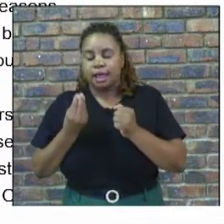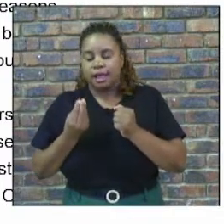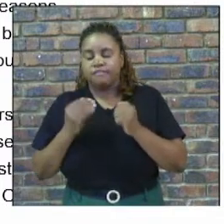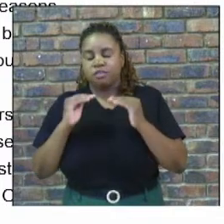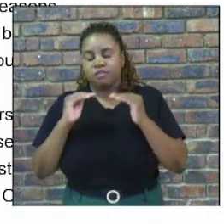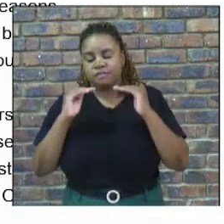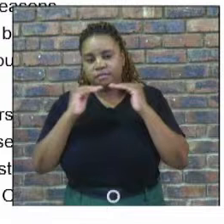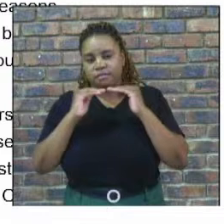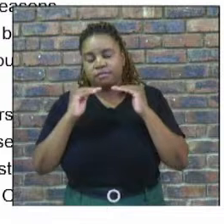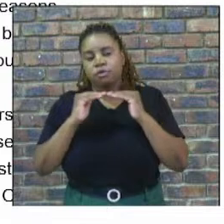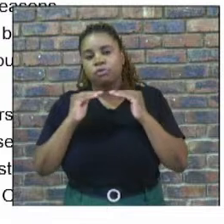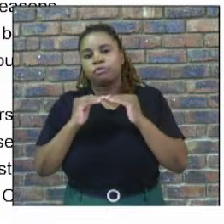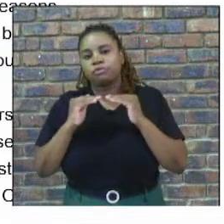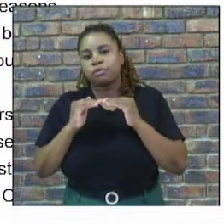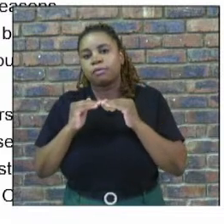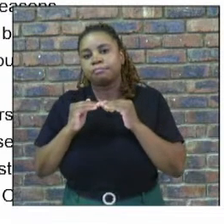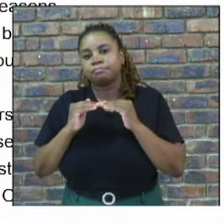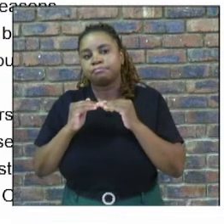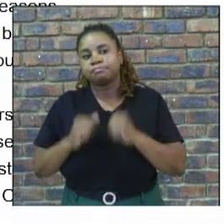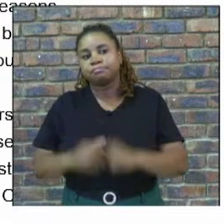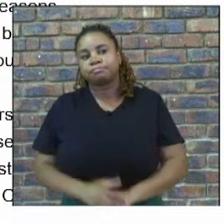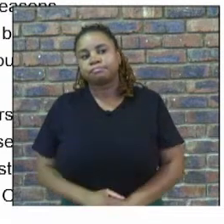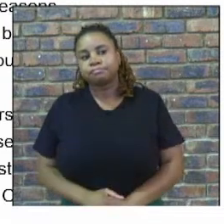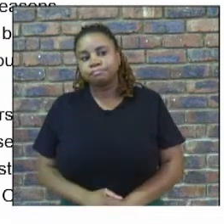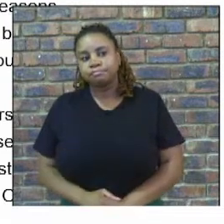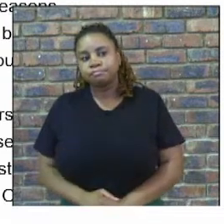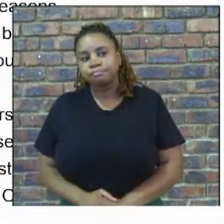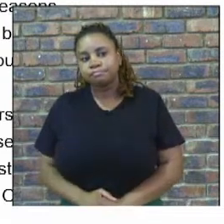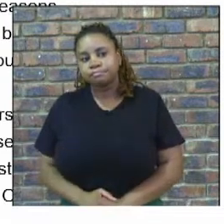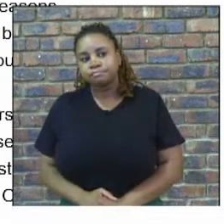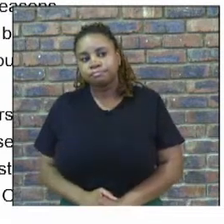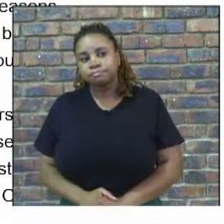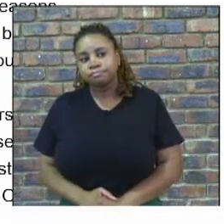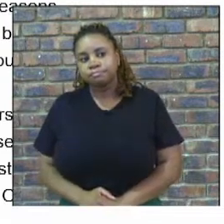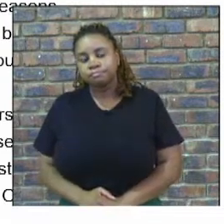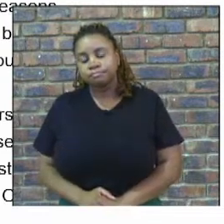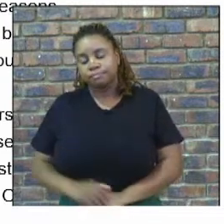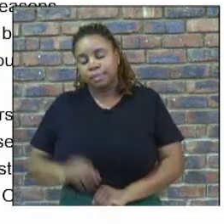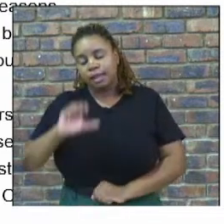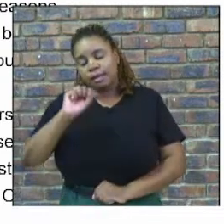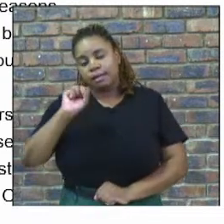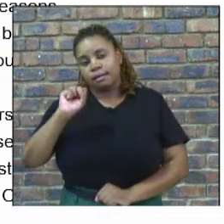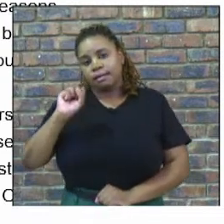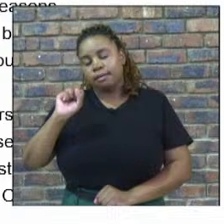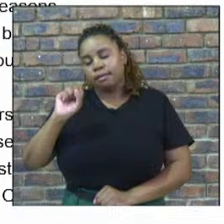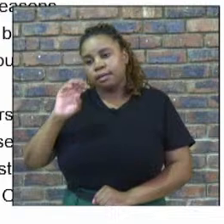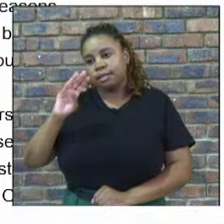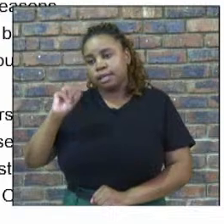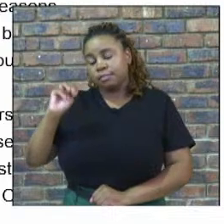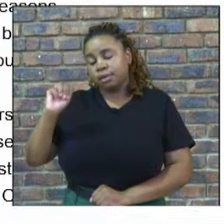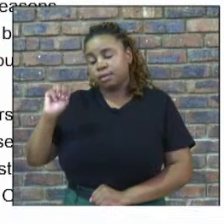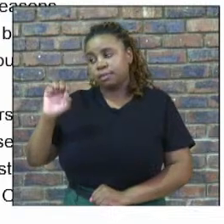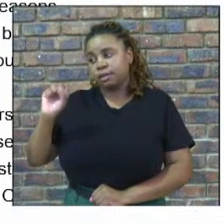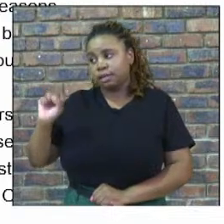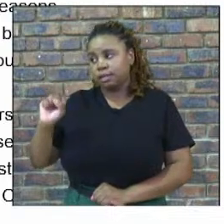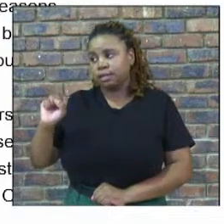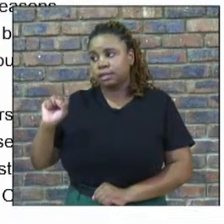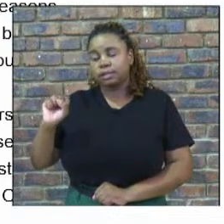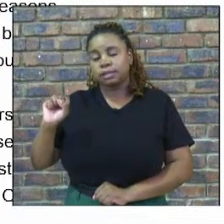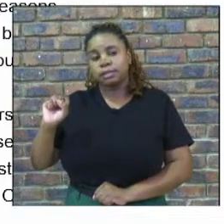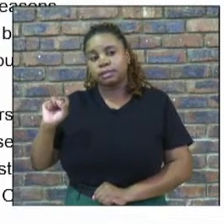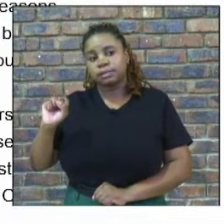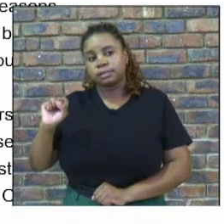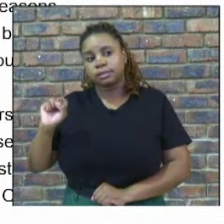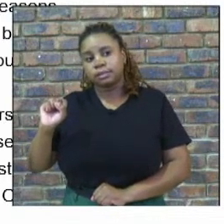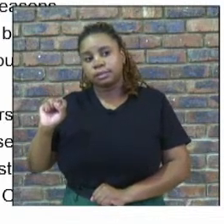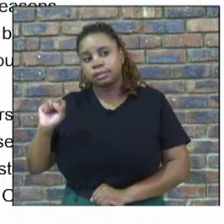The litigation route for resolving disputes places SMMEs at a significant disadvantage relative to